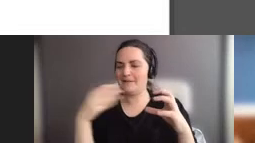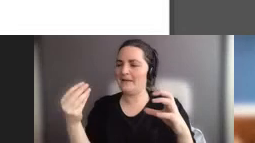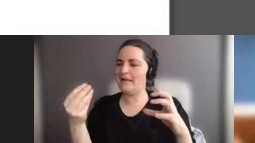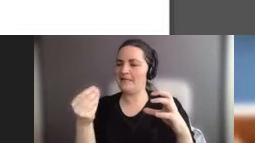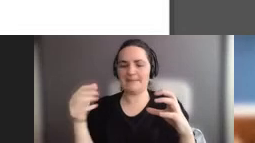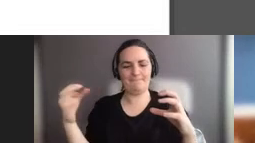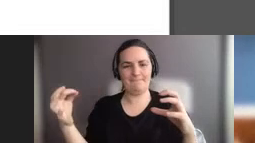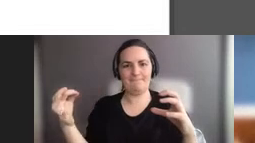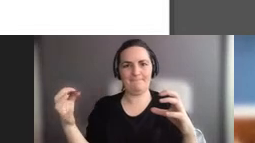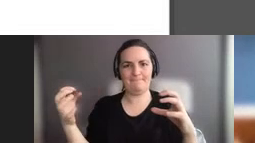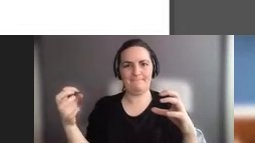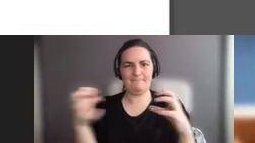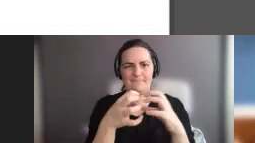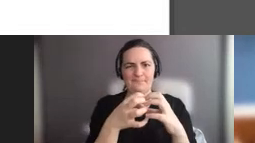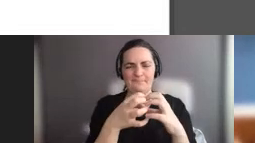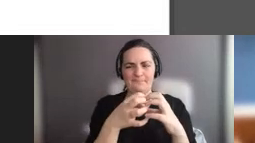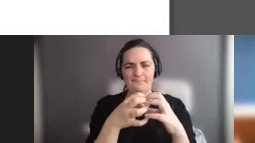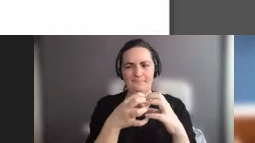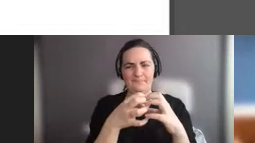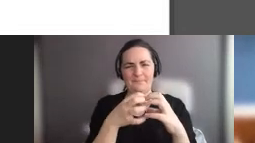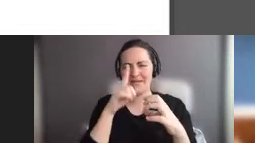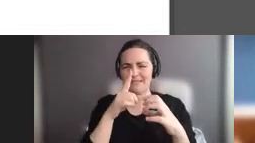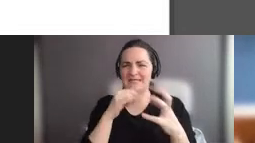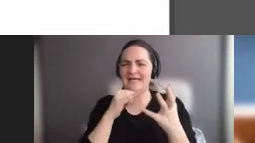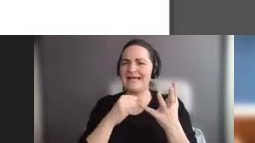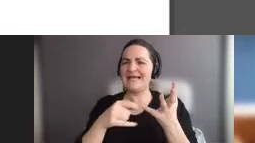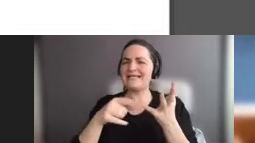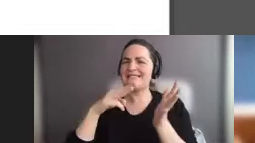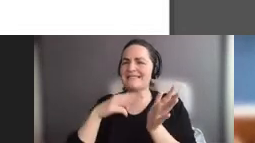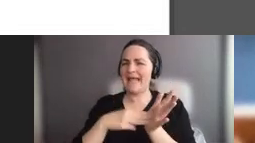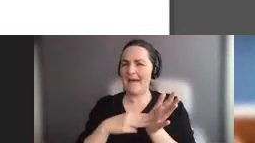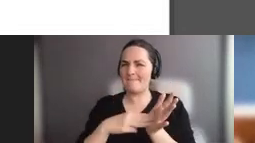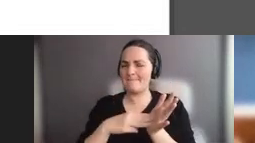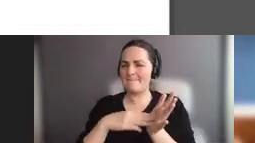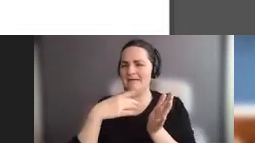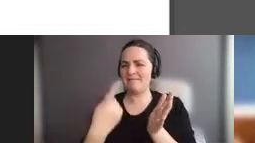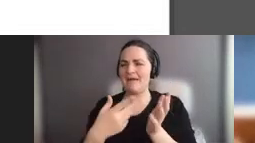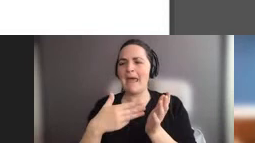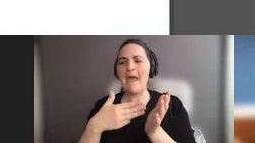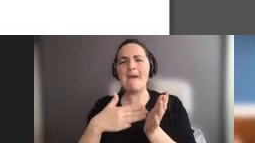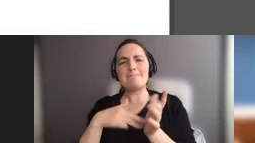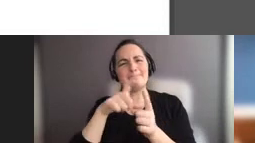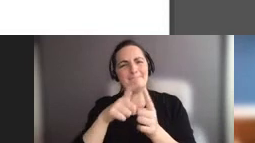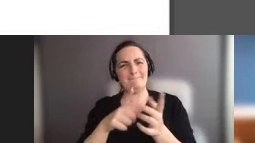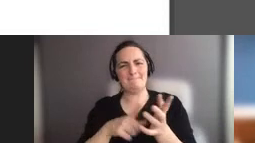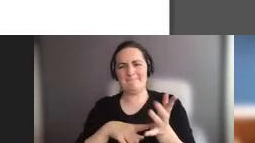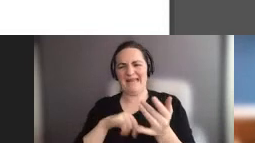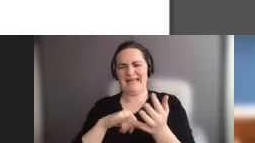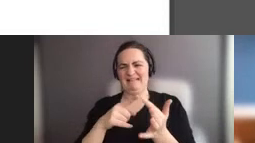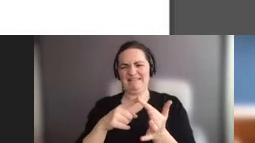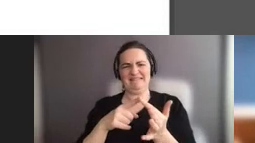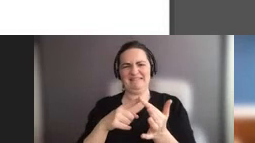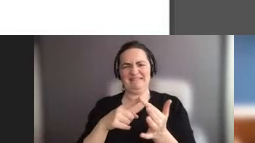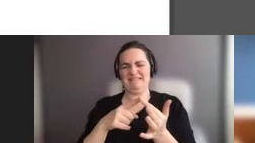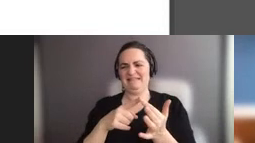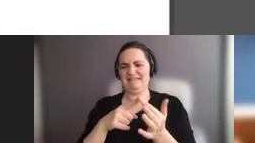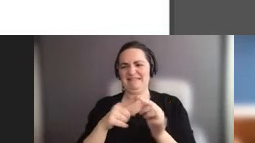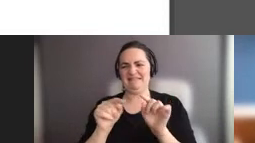but some metals, and look how that's different. So that metals and that metals are different. That's okay, but some